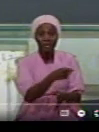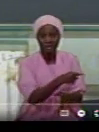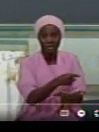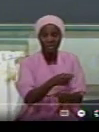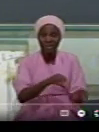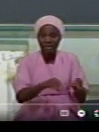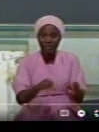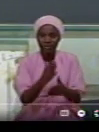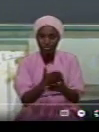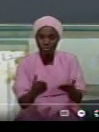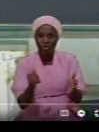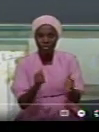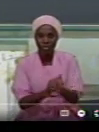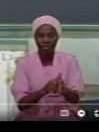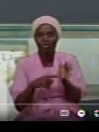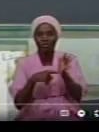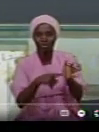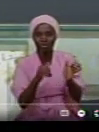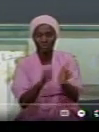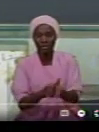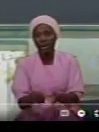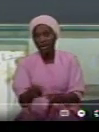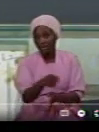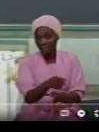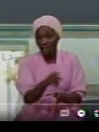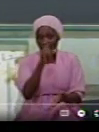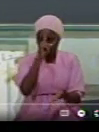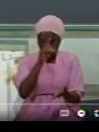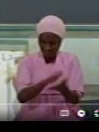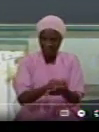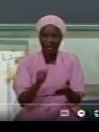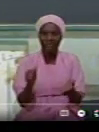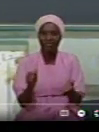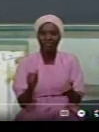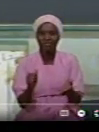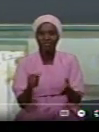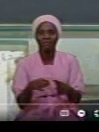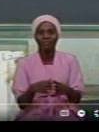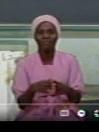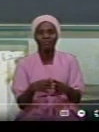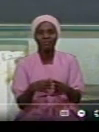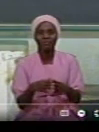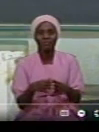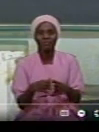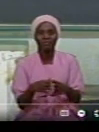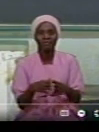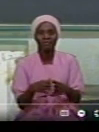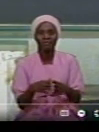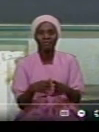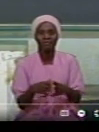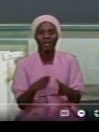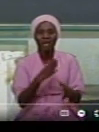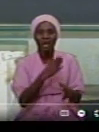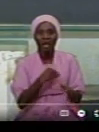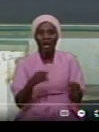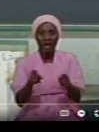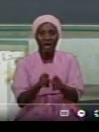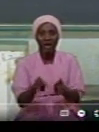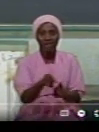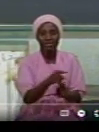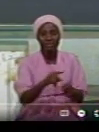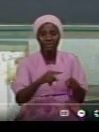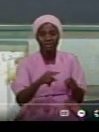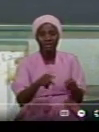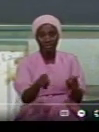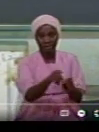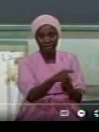did something that showed they were believing. That shall praise the beauty of holiness as they went out before the